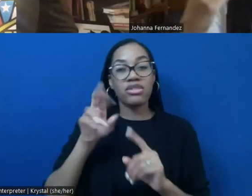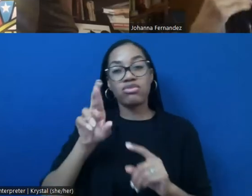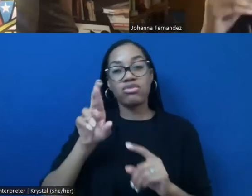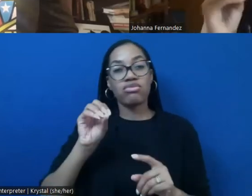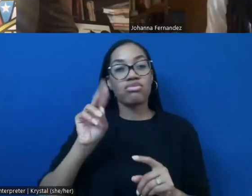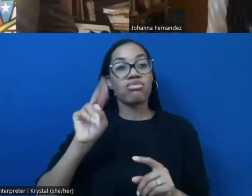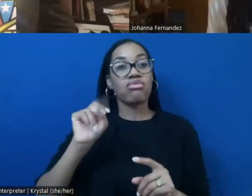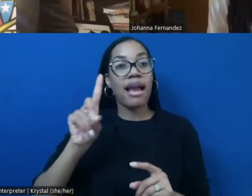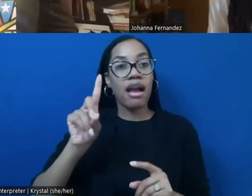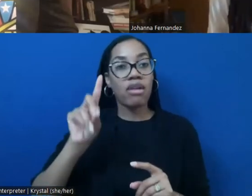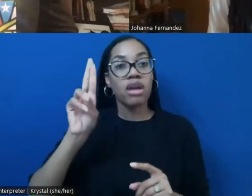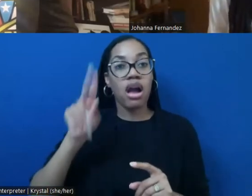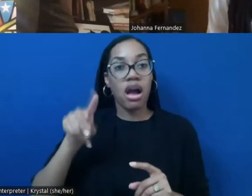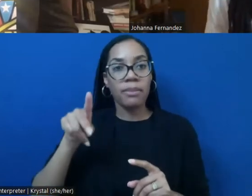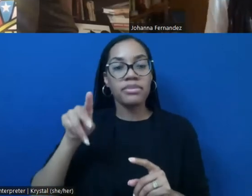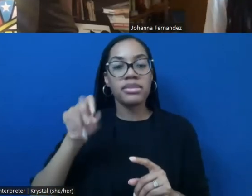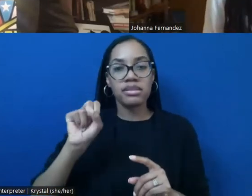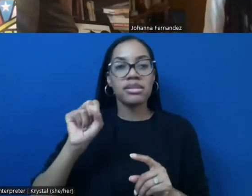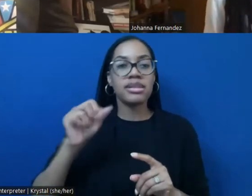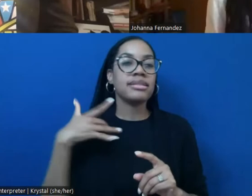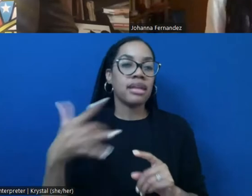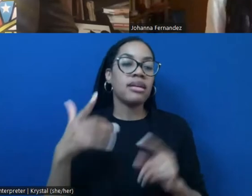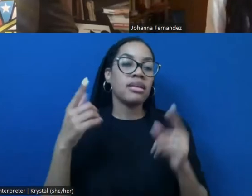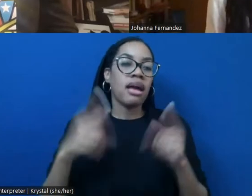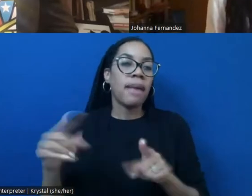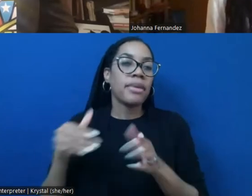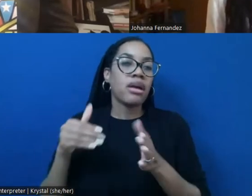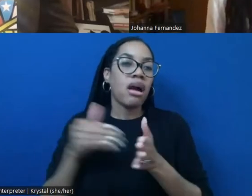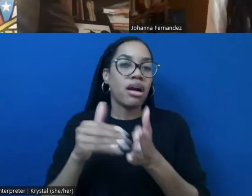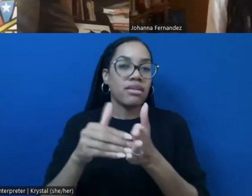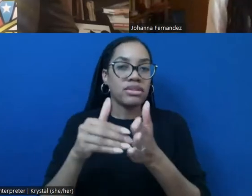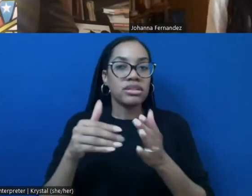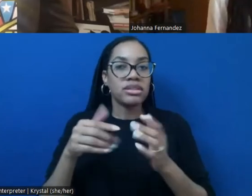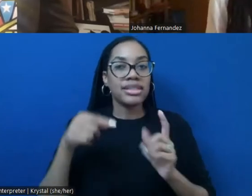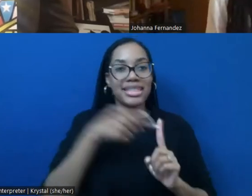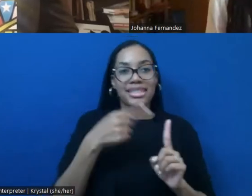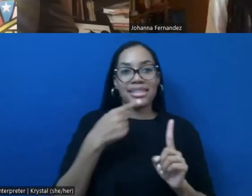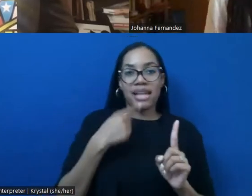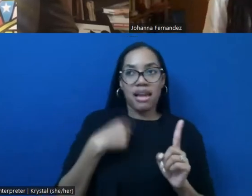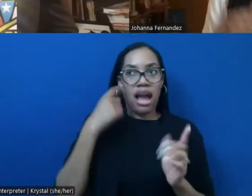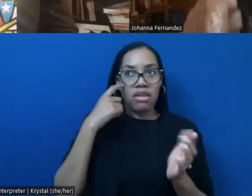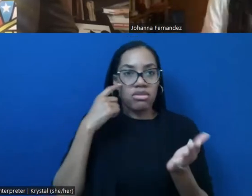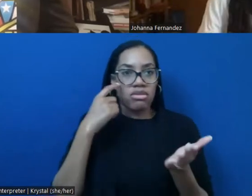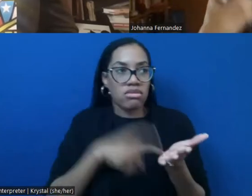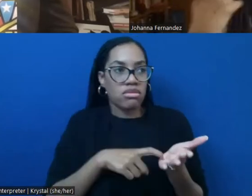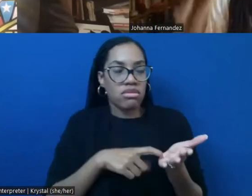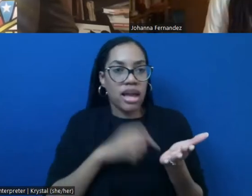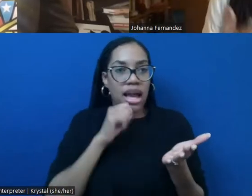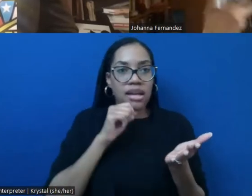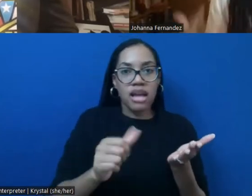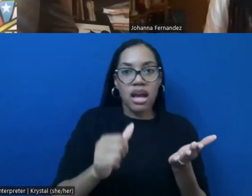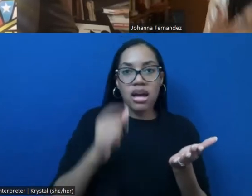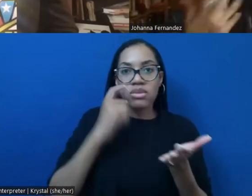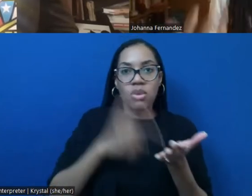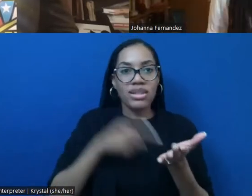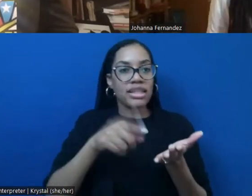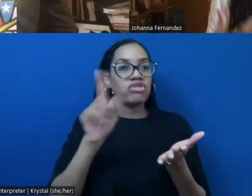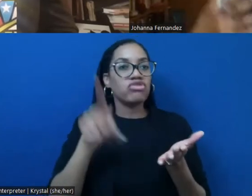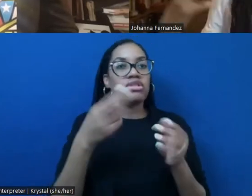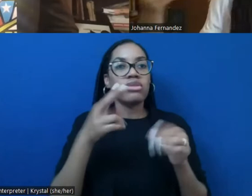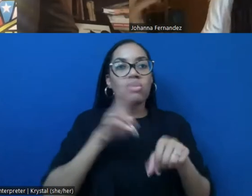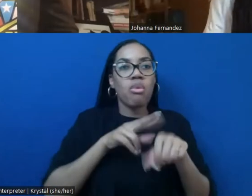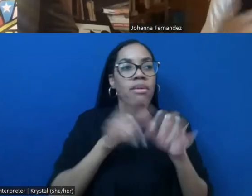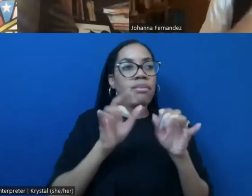I understand that now, he says, but I wasn't aware of that then. Right. That this is just something that happens